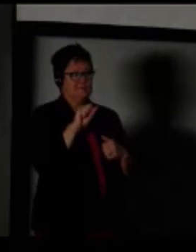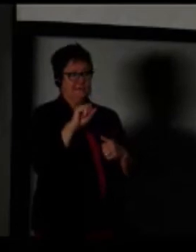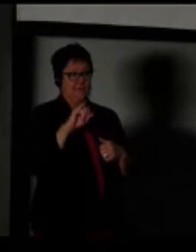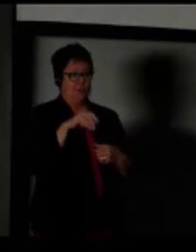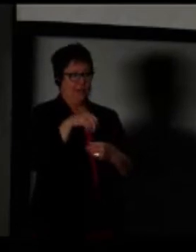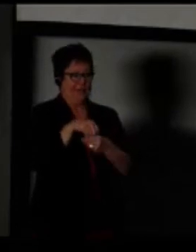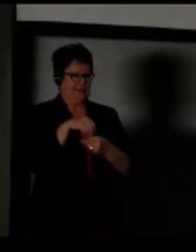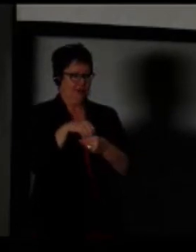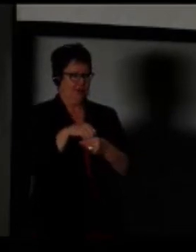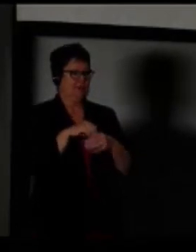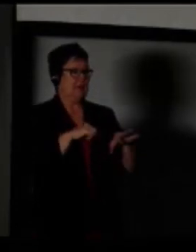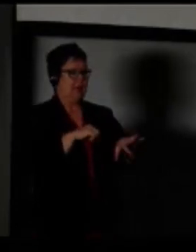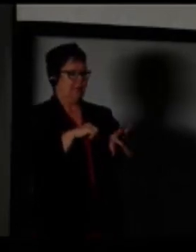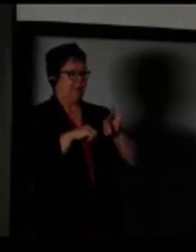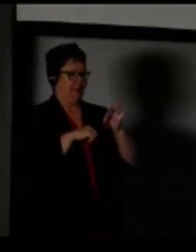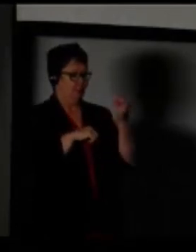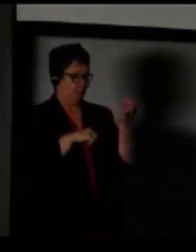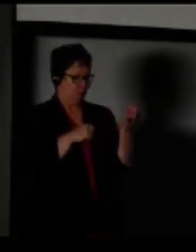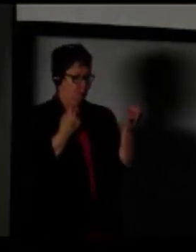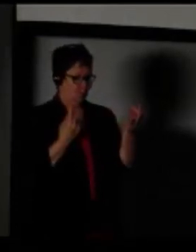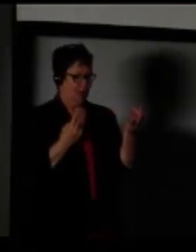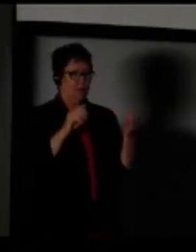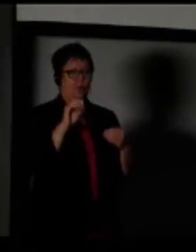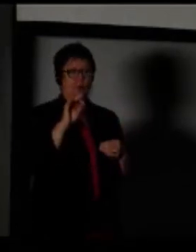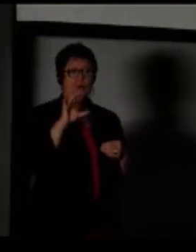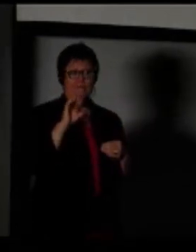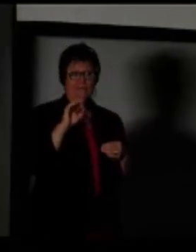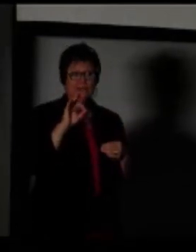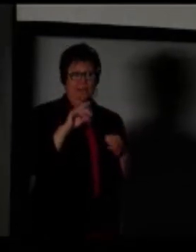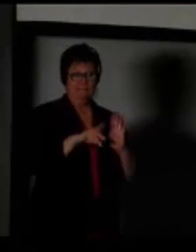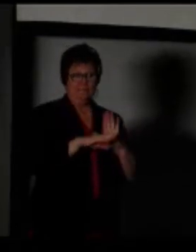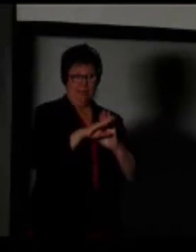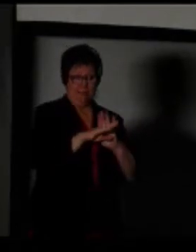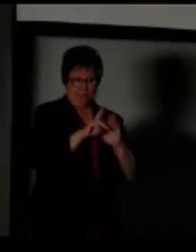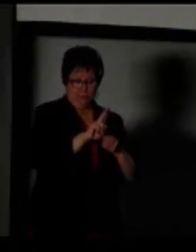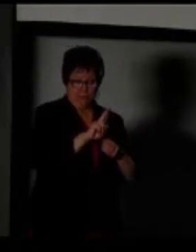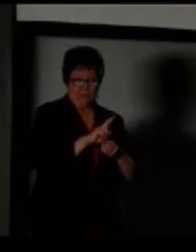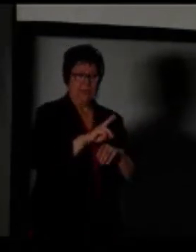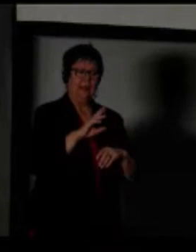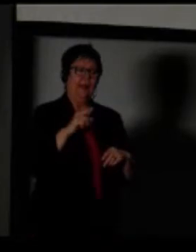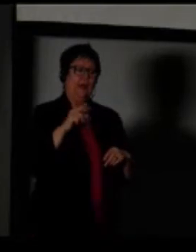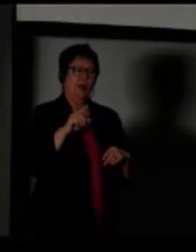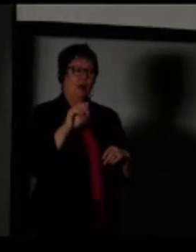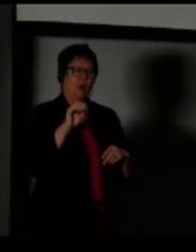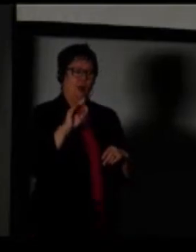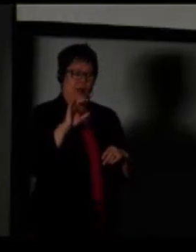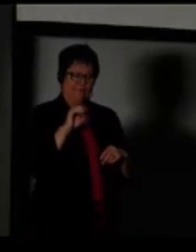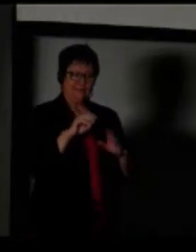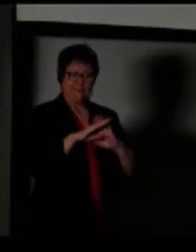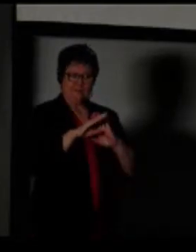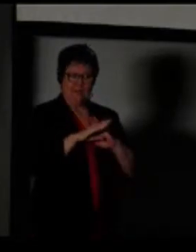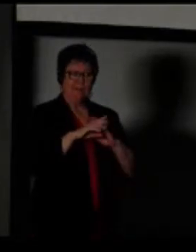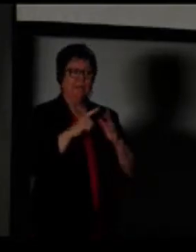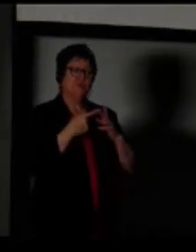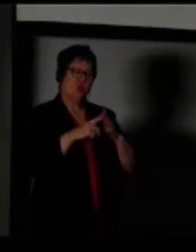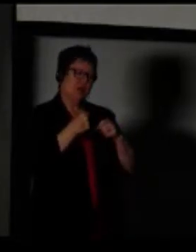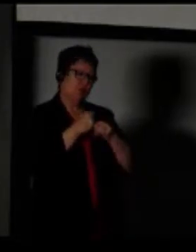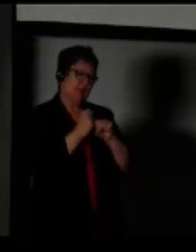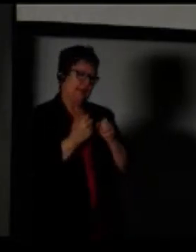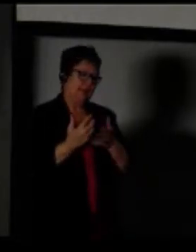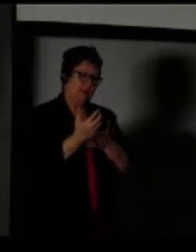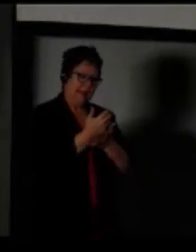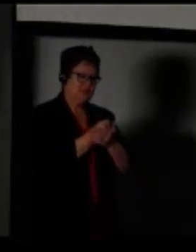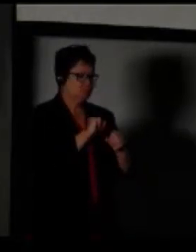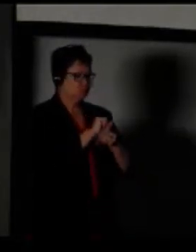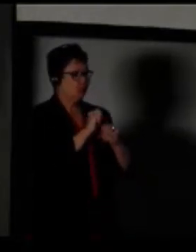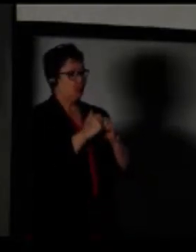I'm choosing one, and in this case, it's the Office of Development. The Office of Development started creating collections or working with